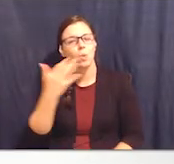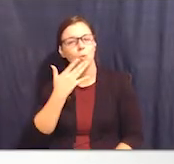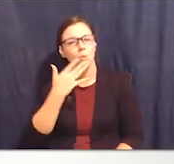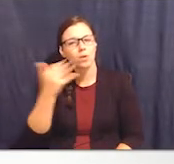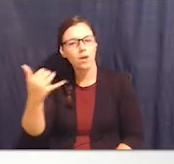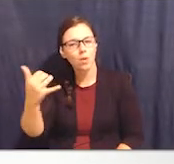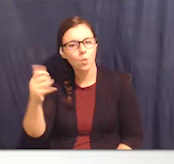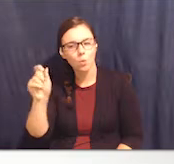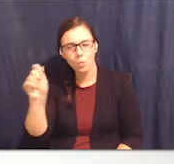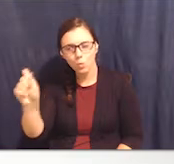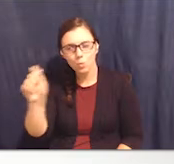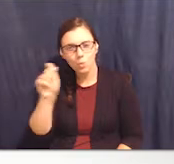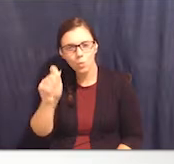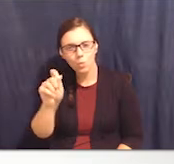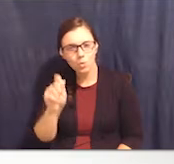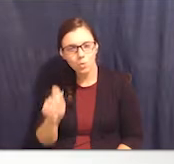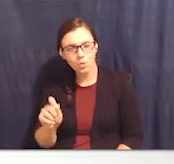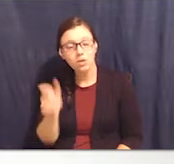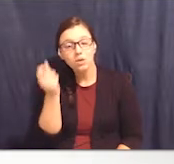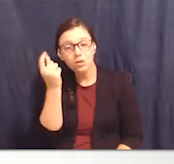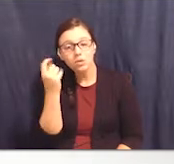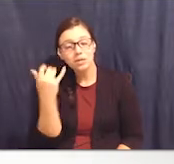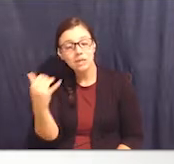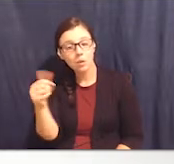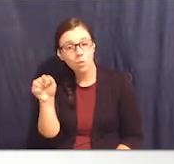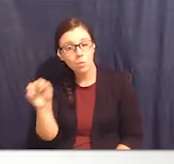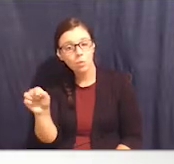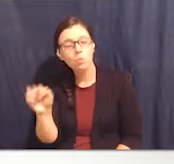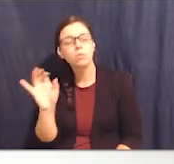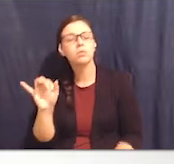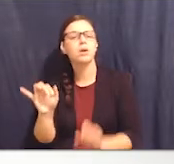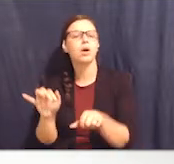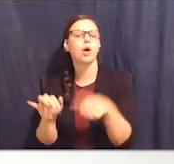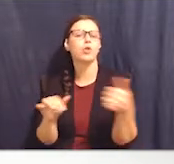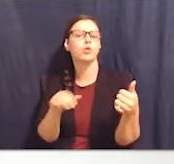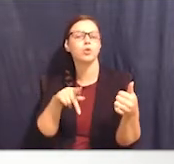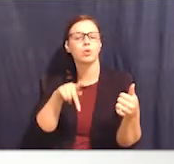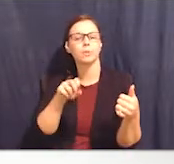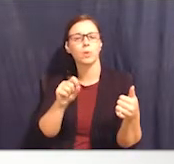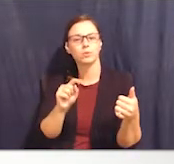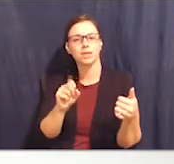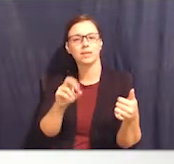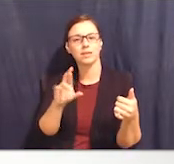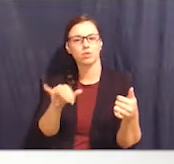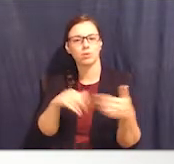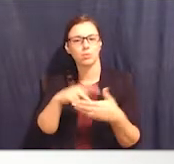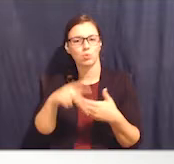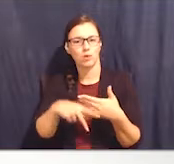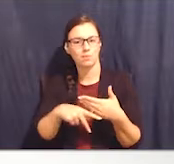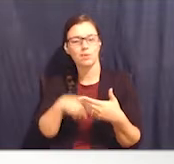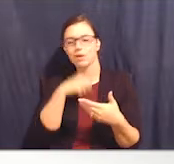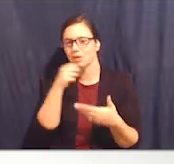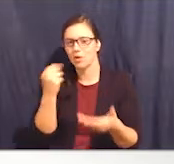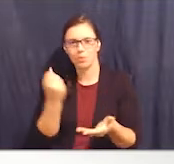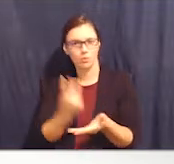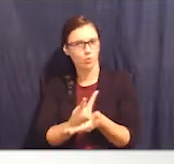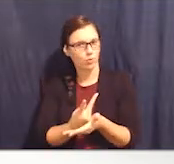Florida, being that list of 120 that we talked about, go to our website, and there's a list of